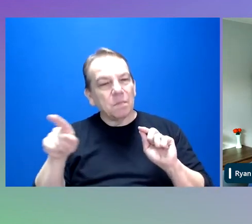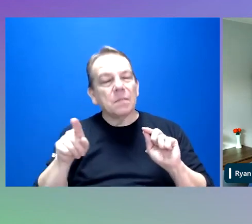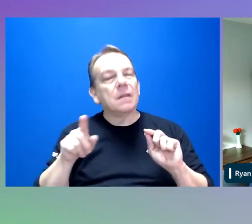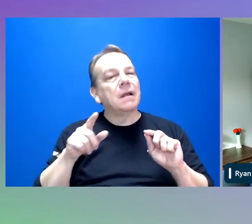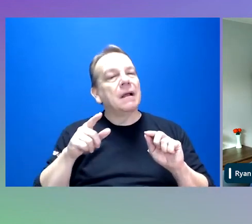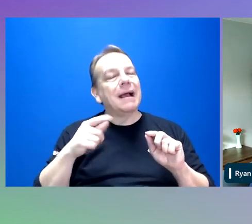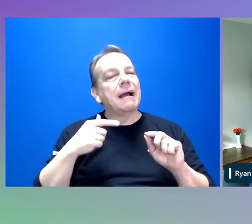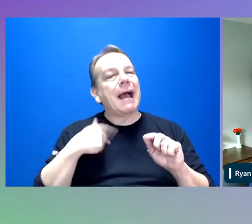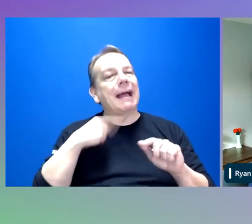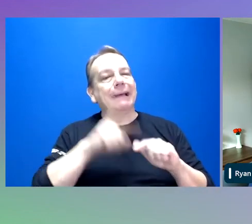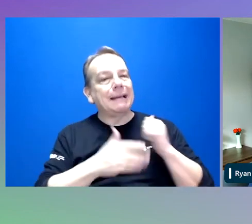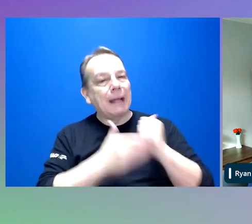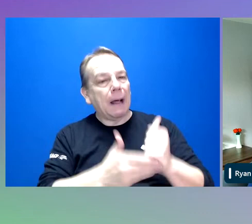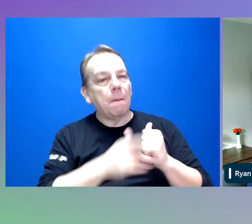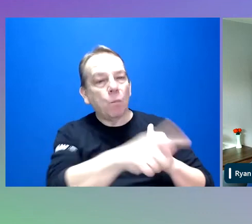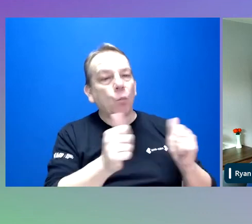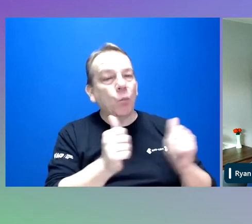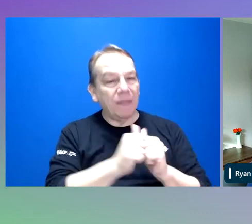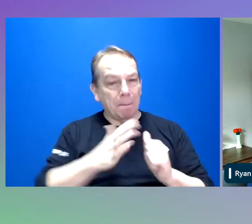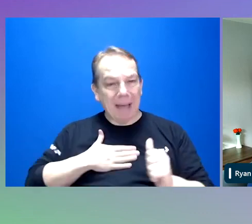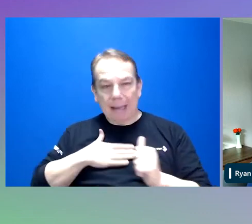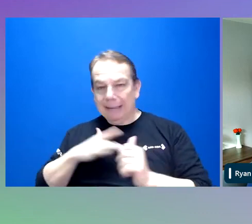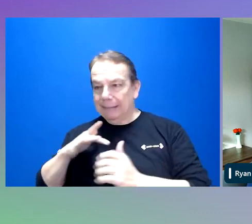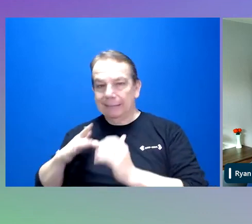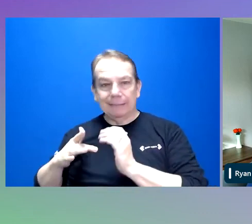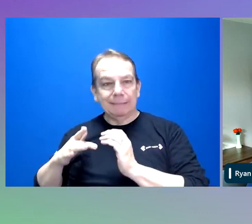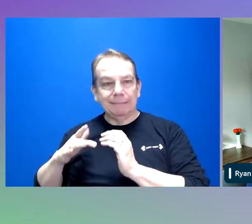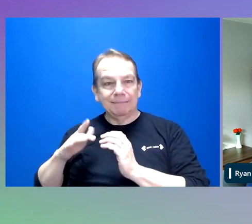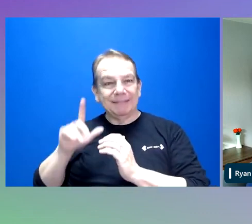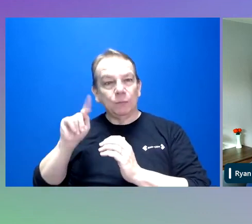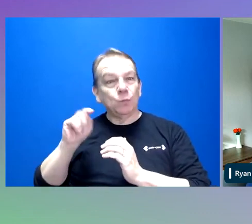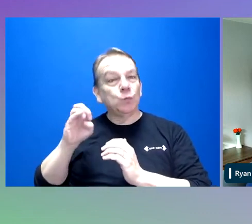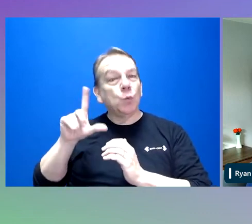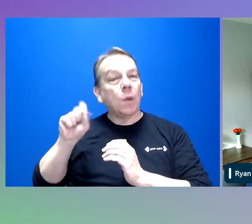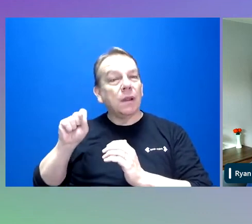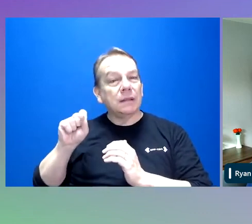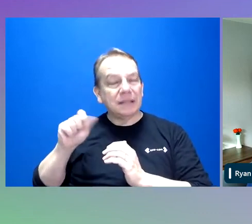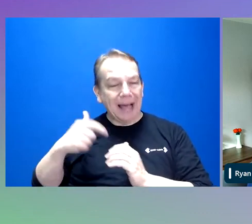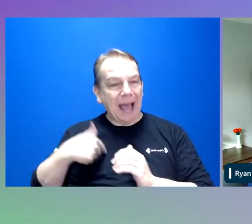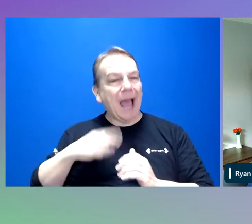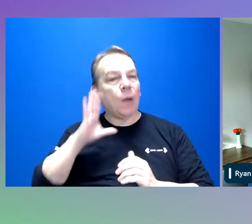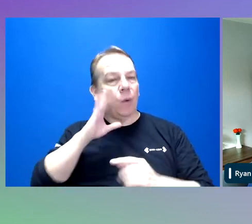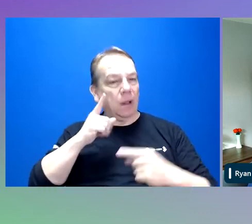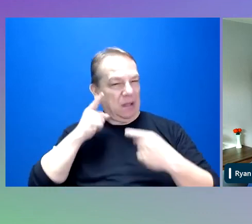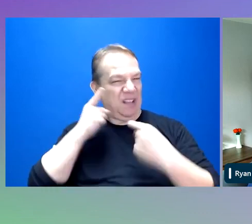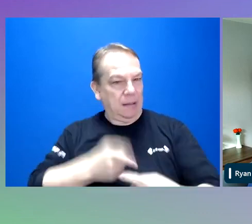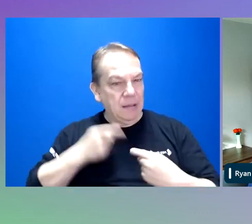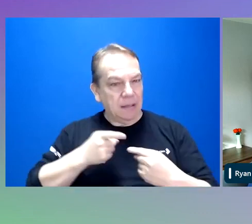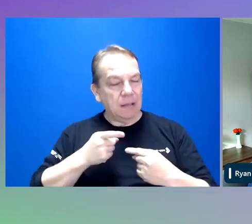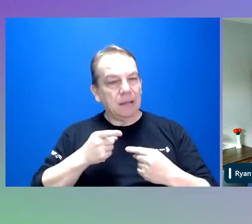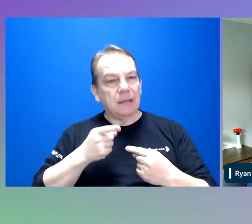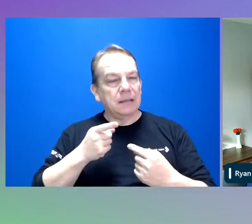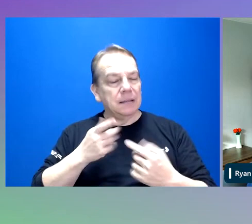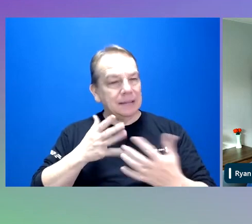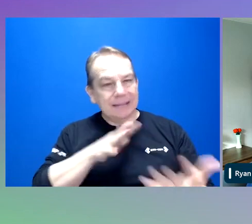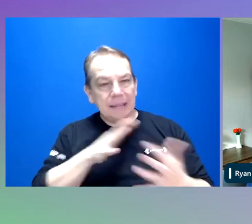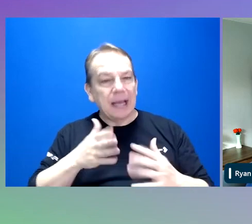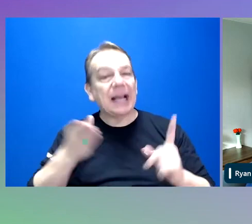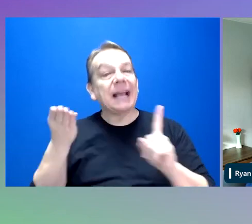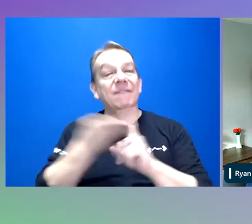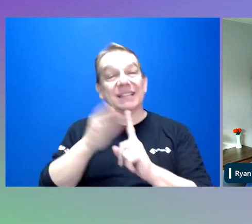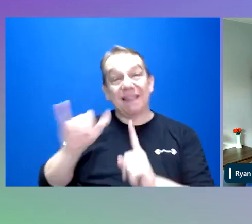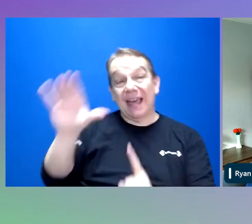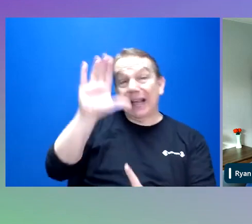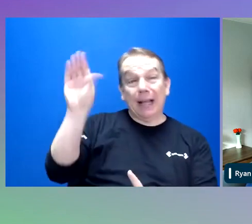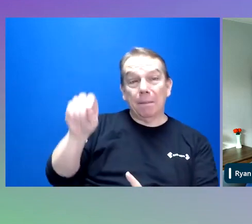can't otherwise do, I'm going to have a really bad time trying to convince an organization that they